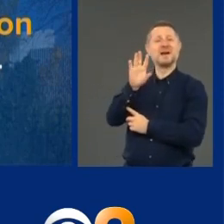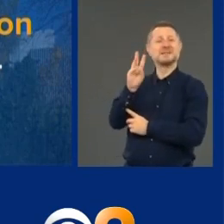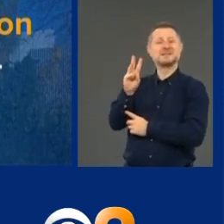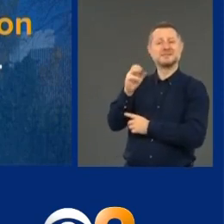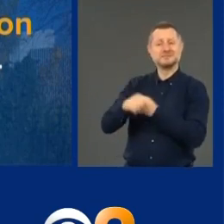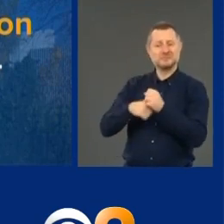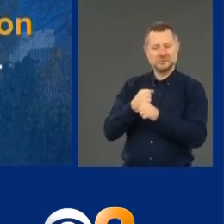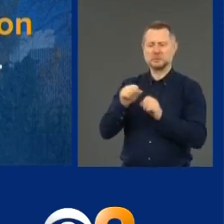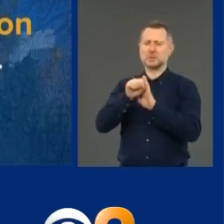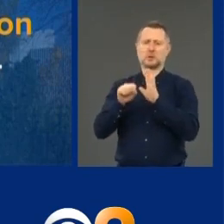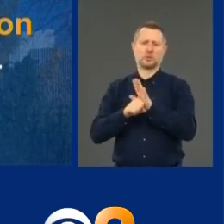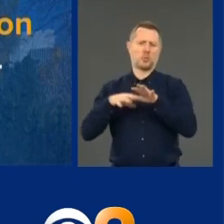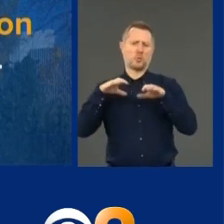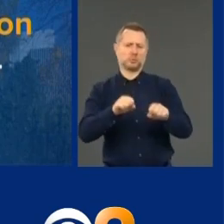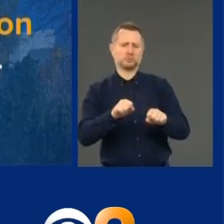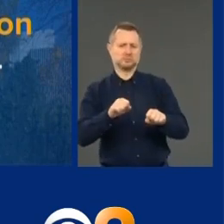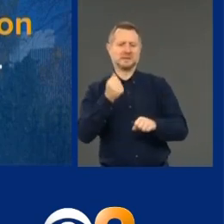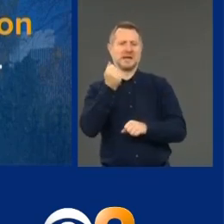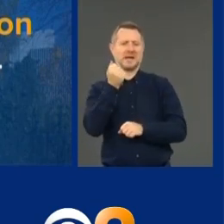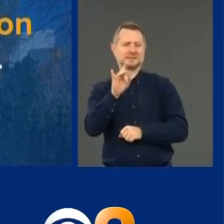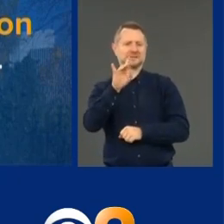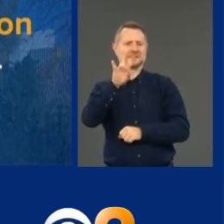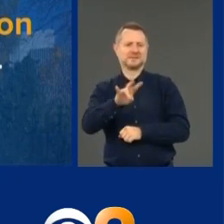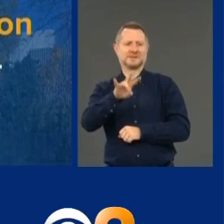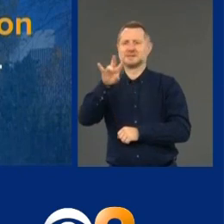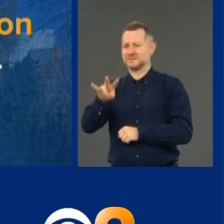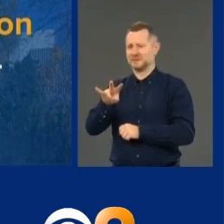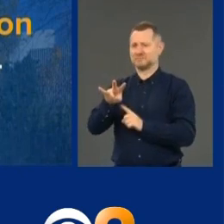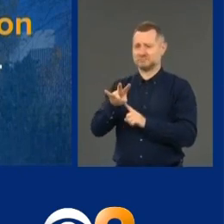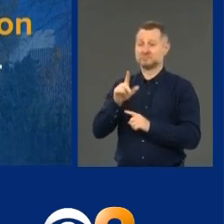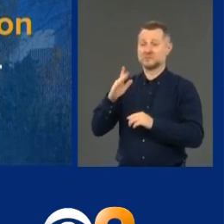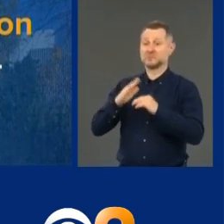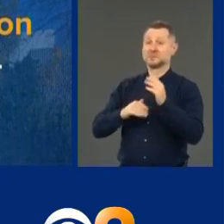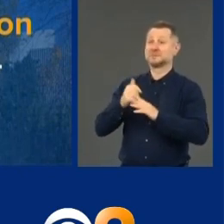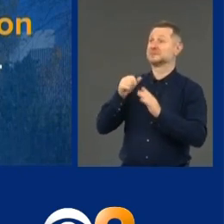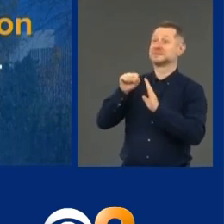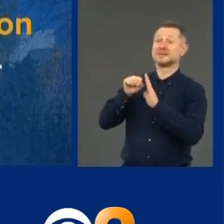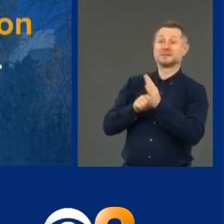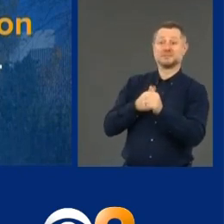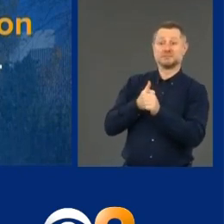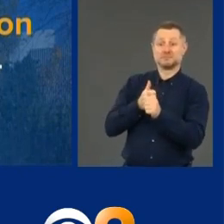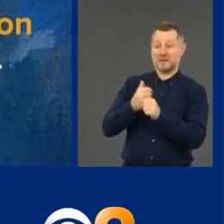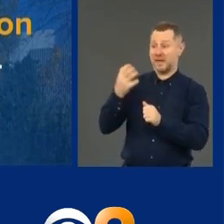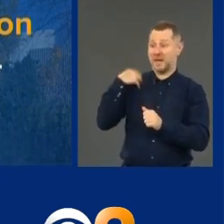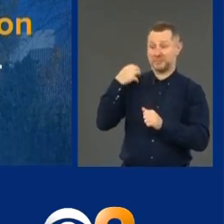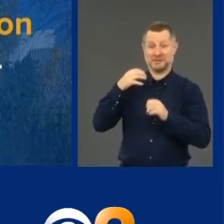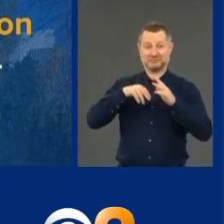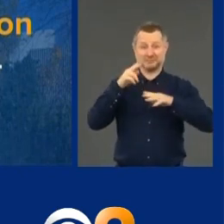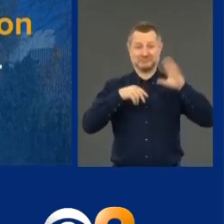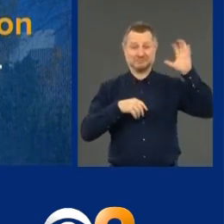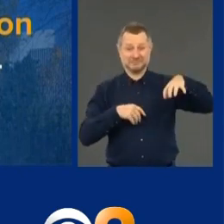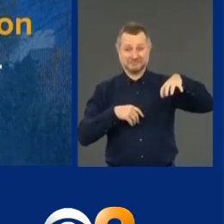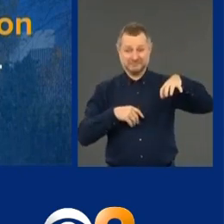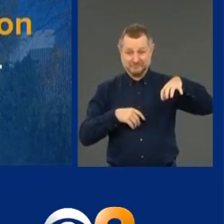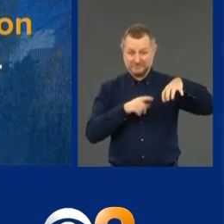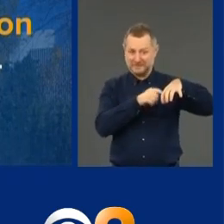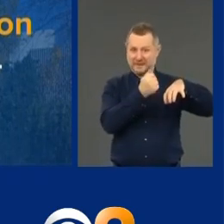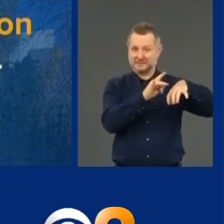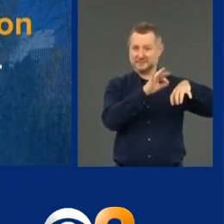1877. They were building the state capitol, which was going to finish in 1899, which was and is really